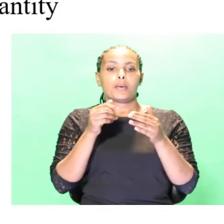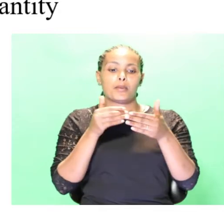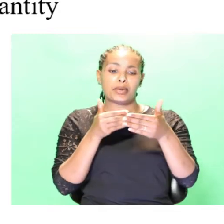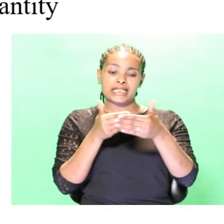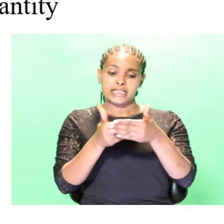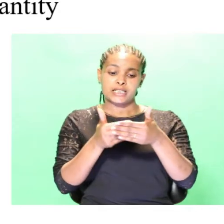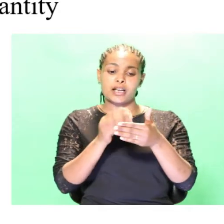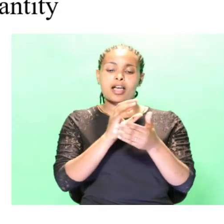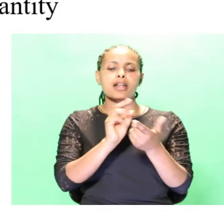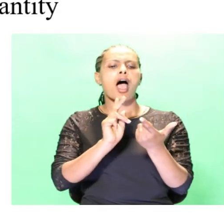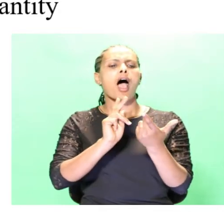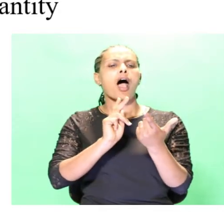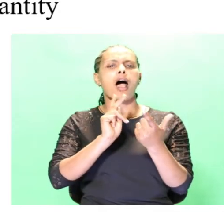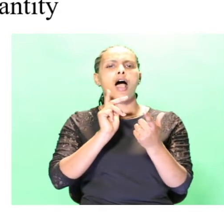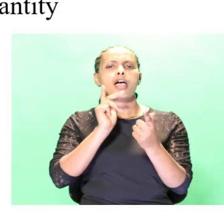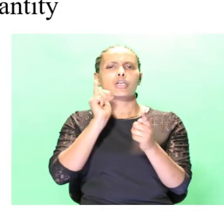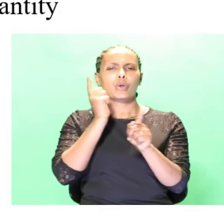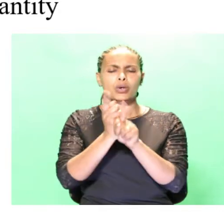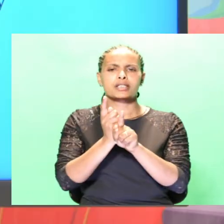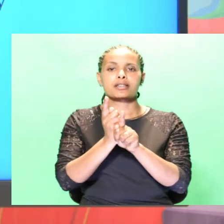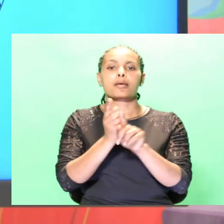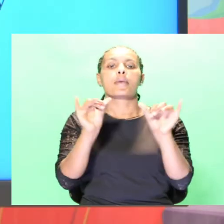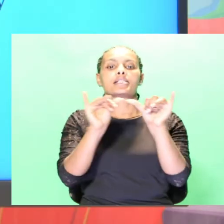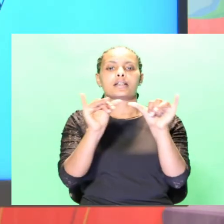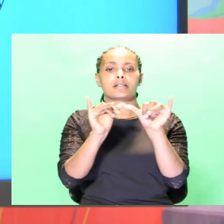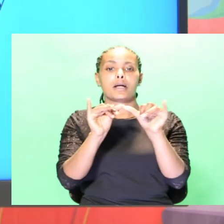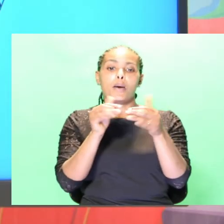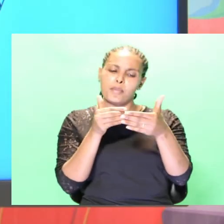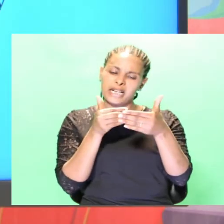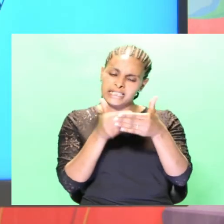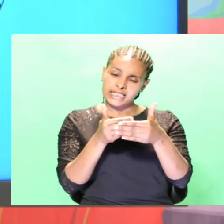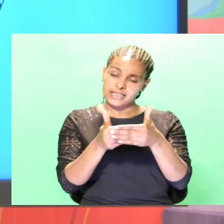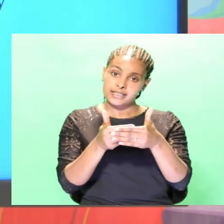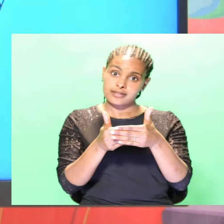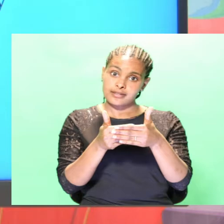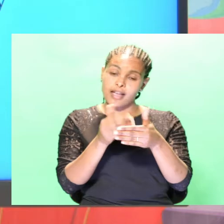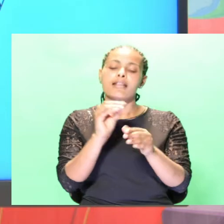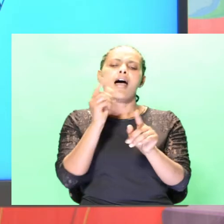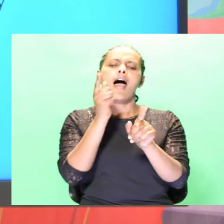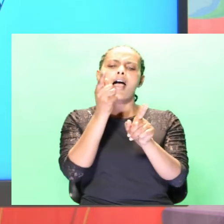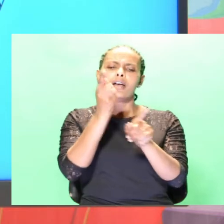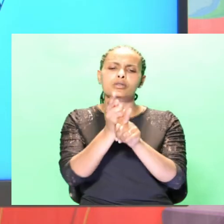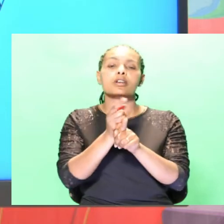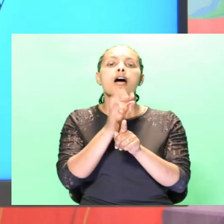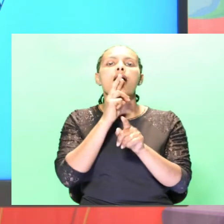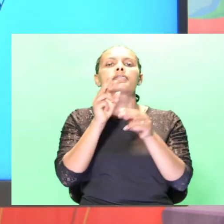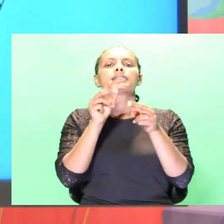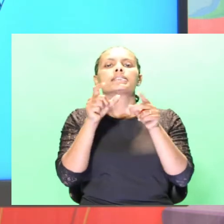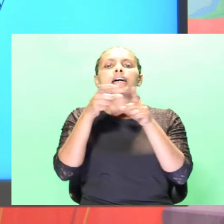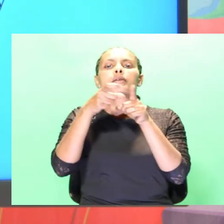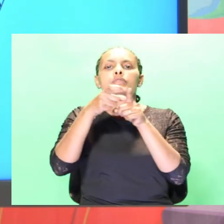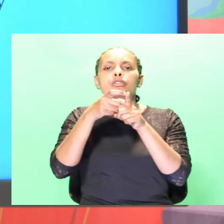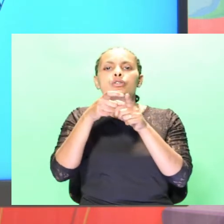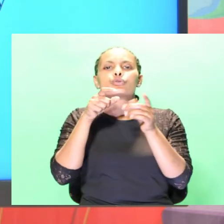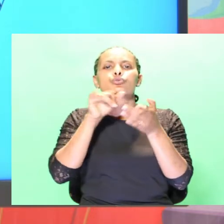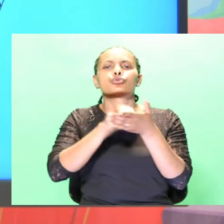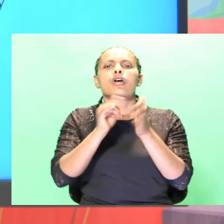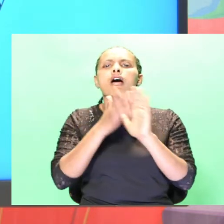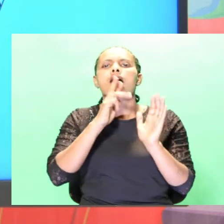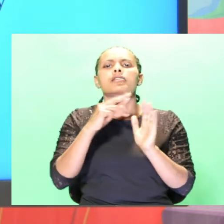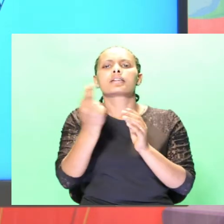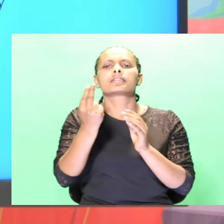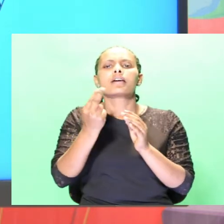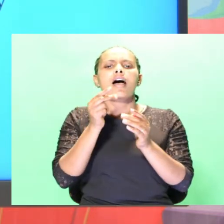Precision and accuracy in measurements. Precision and accuracy are terms which are used to